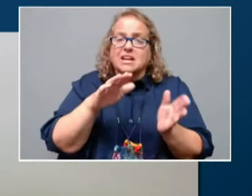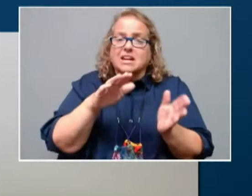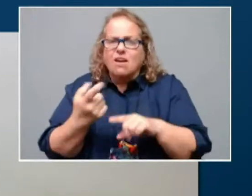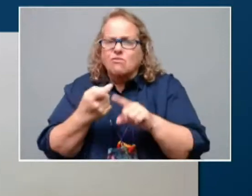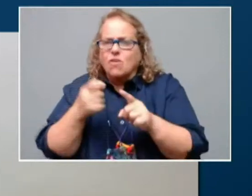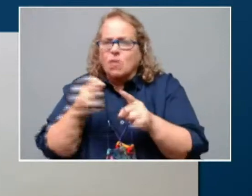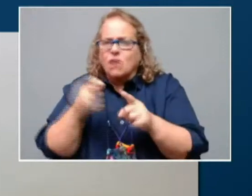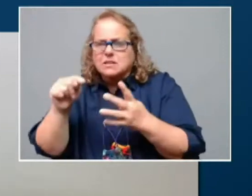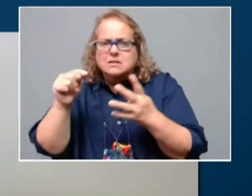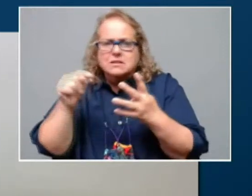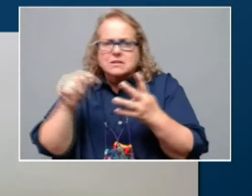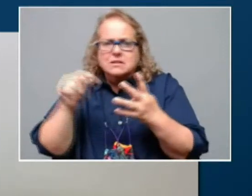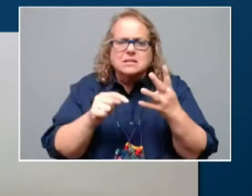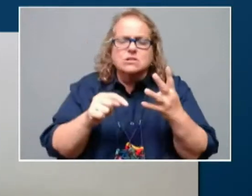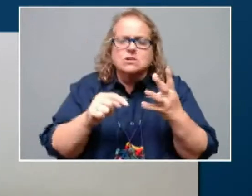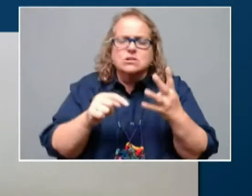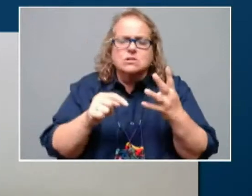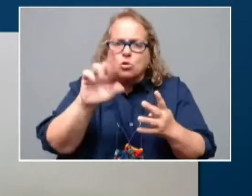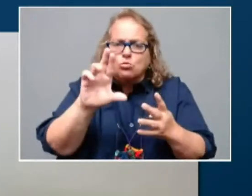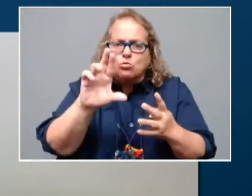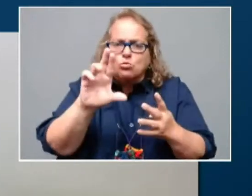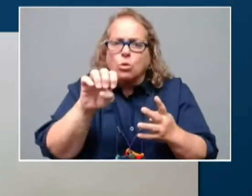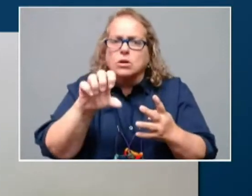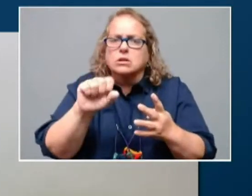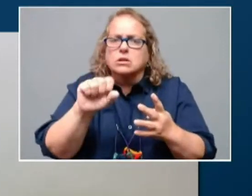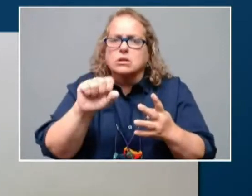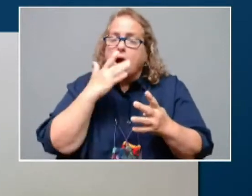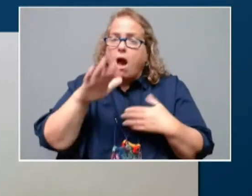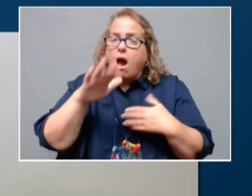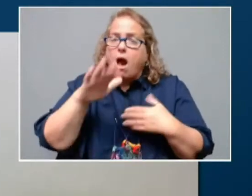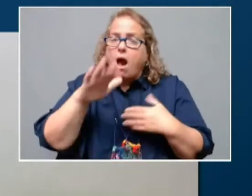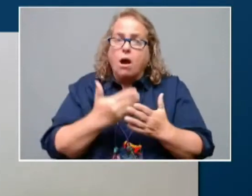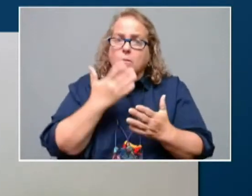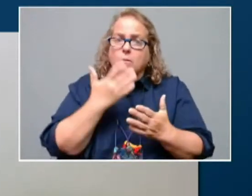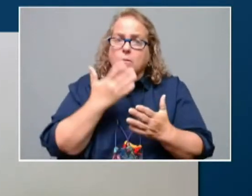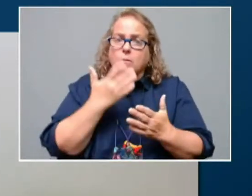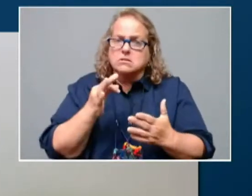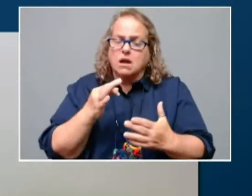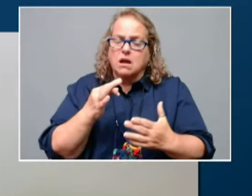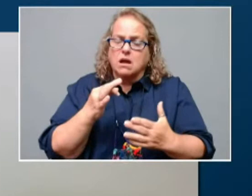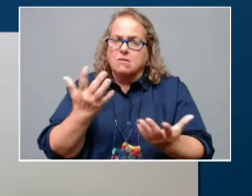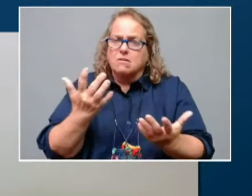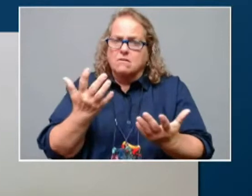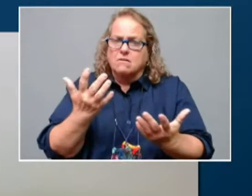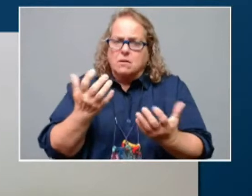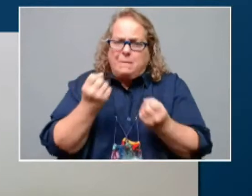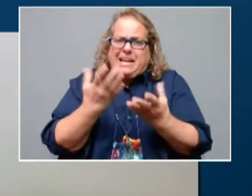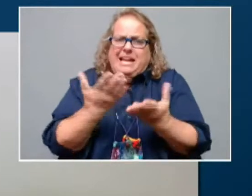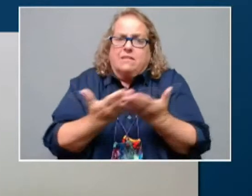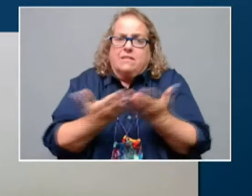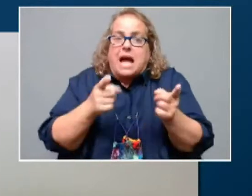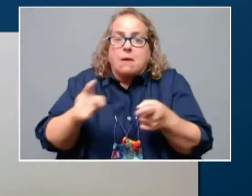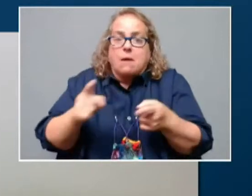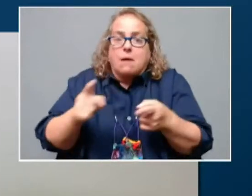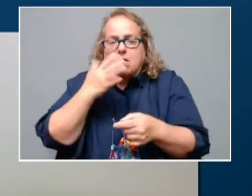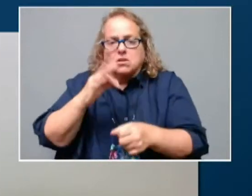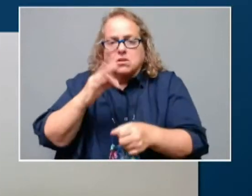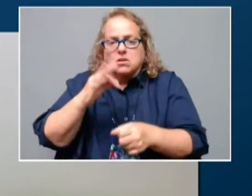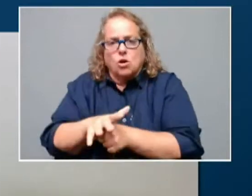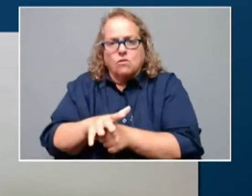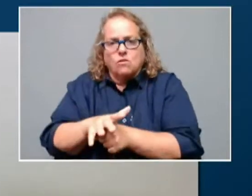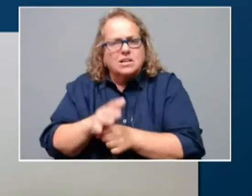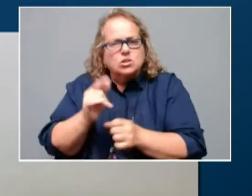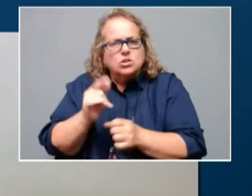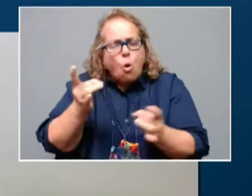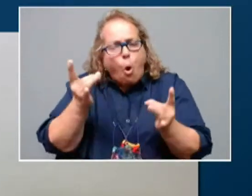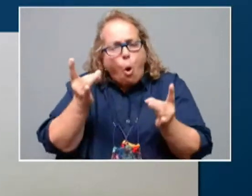have tons of strokes and and then lots of pneumothoraxes. It's a horrible disease.